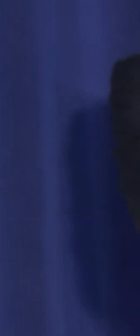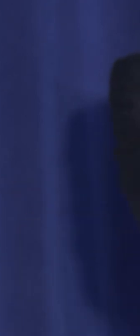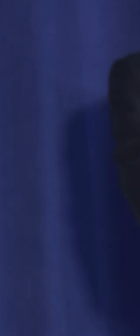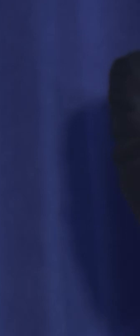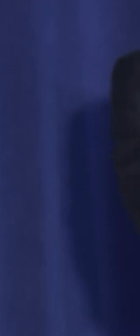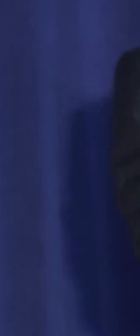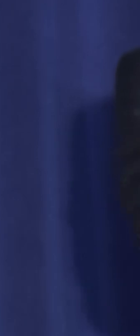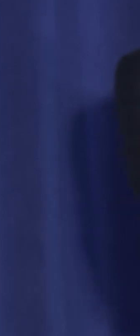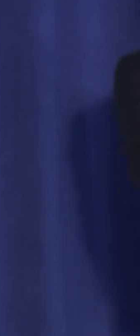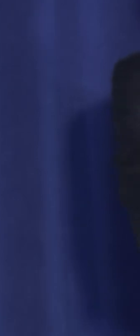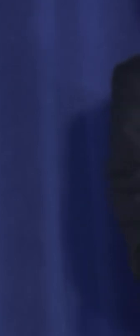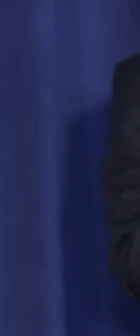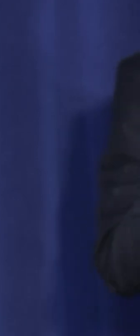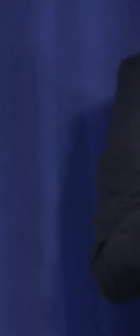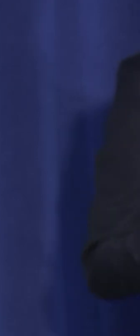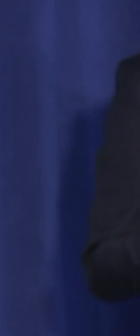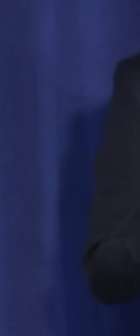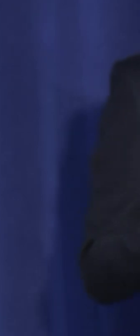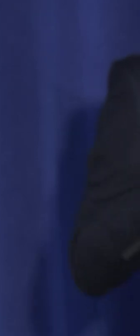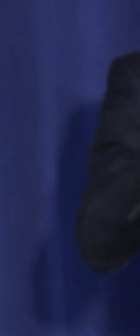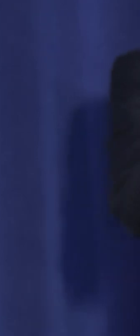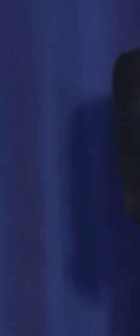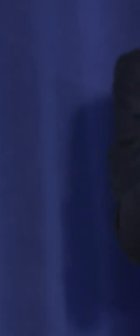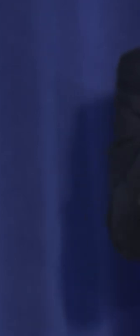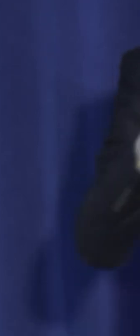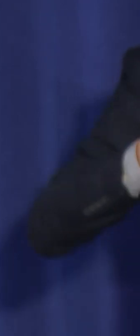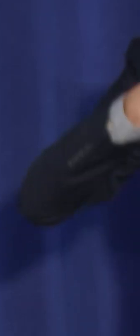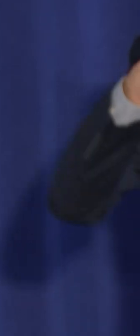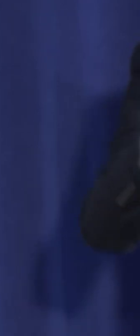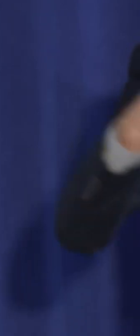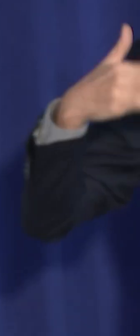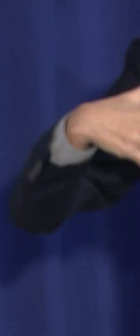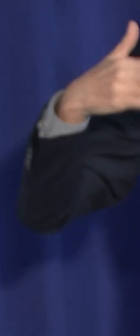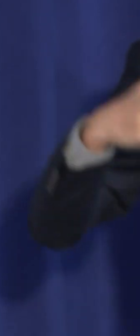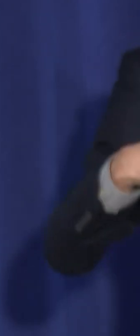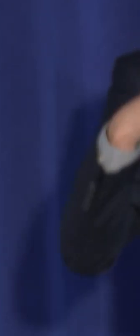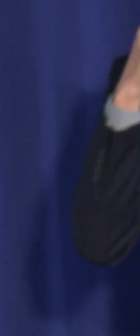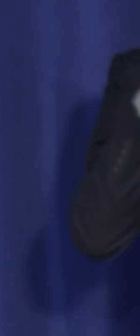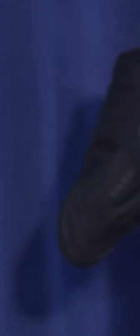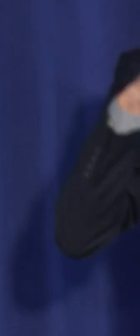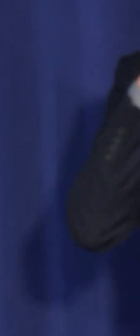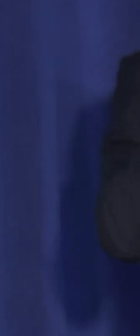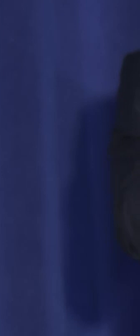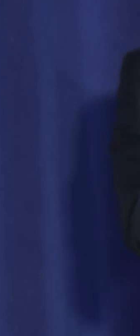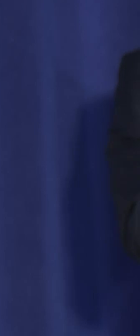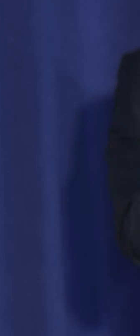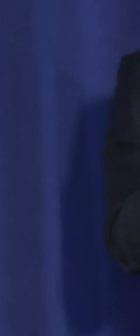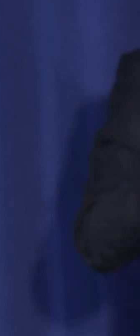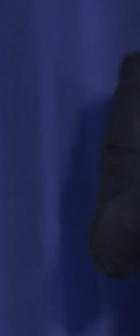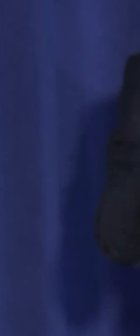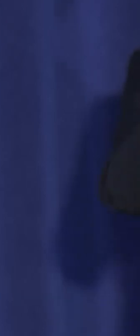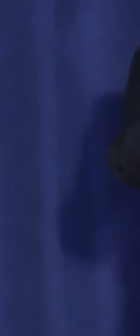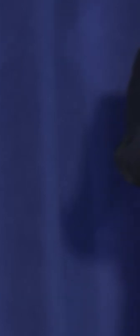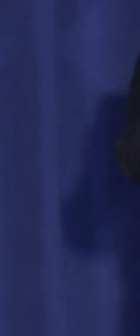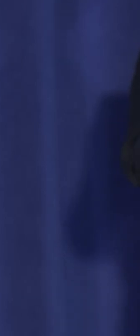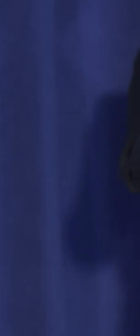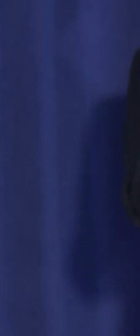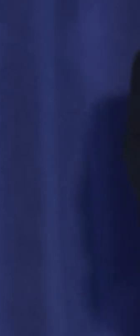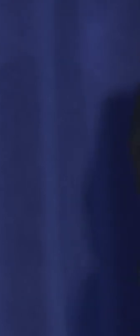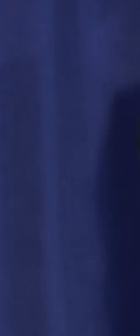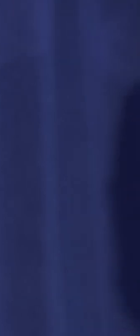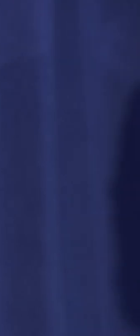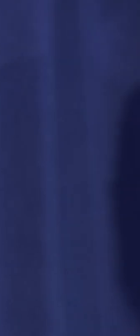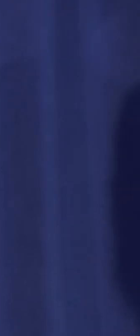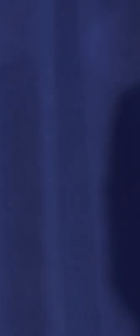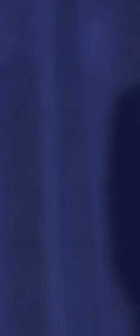is. It doesn't mean that there's any public health concern about it at the moment, but it says to the whole world, pay attention to this,